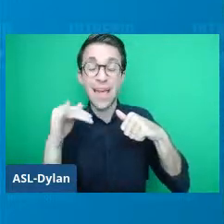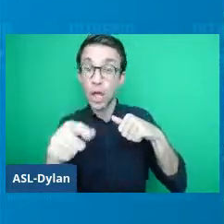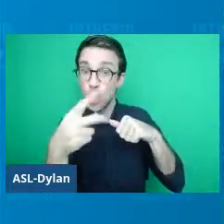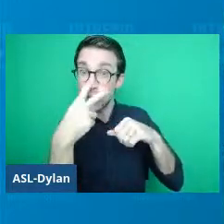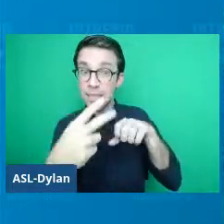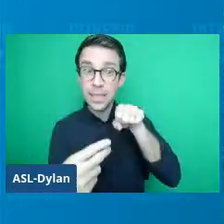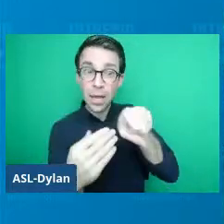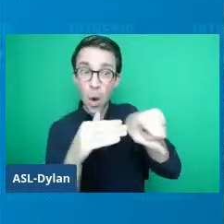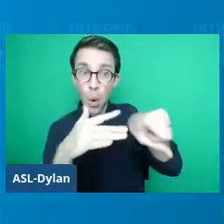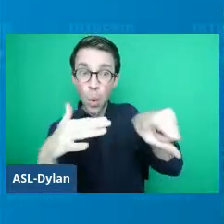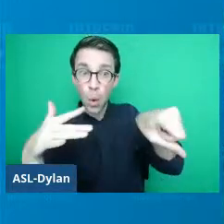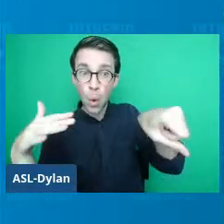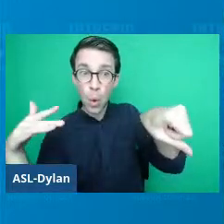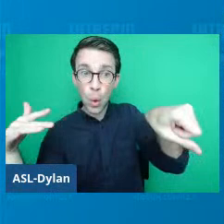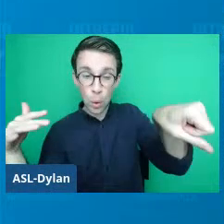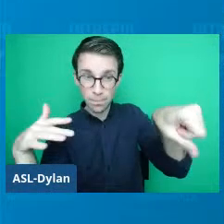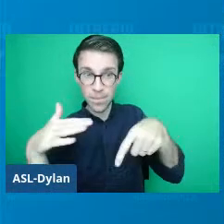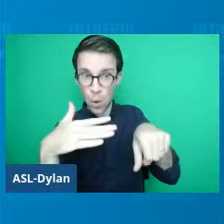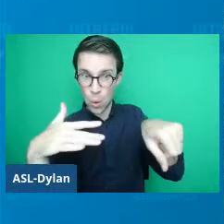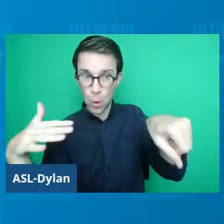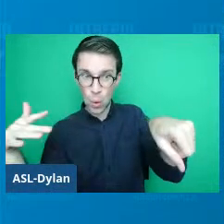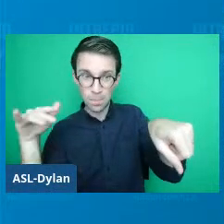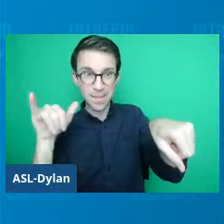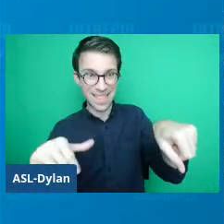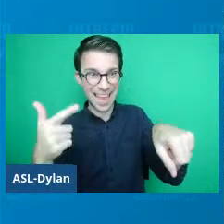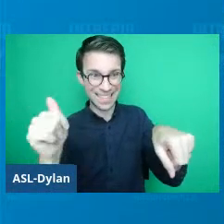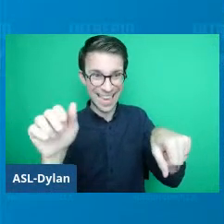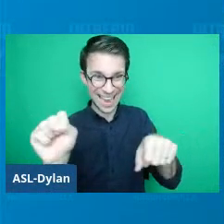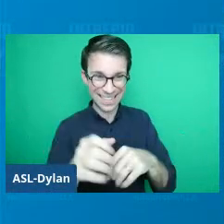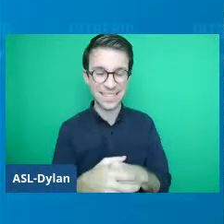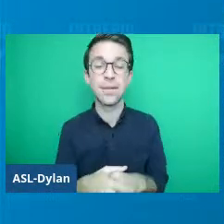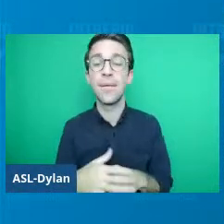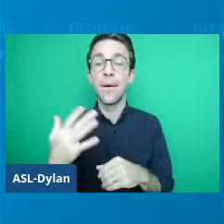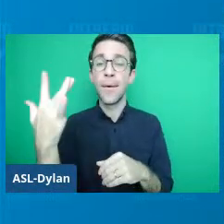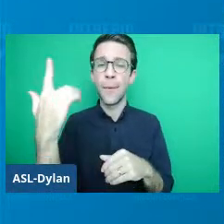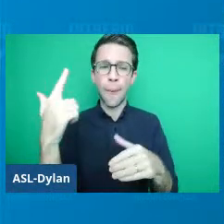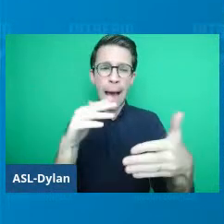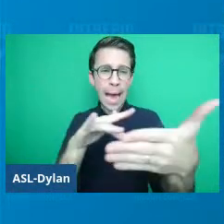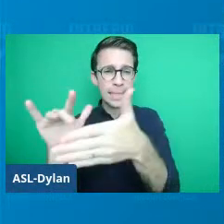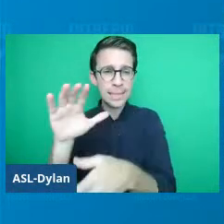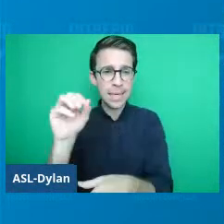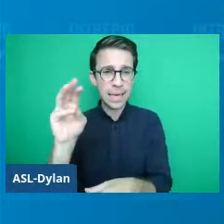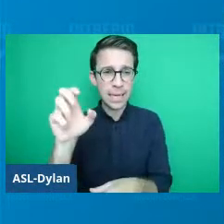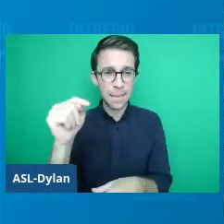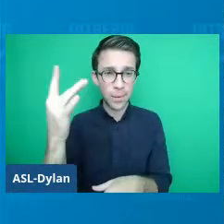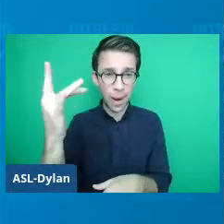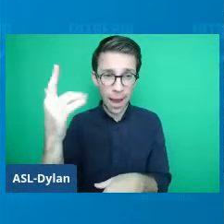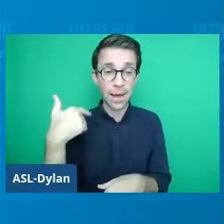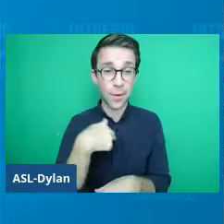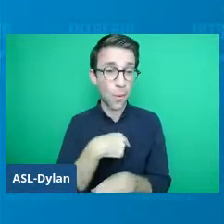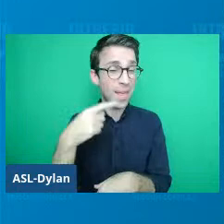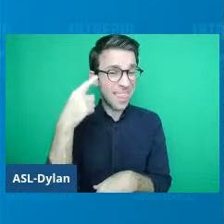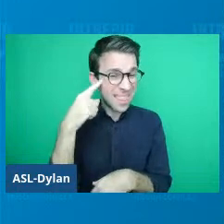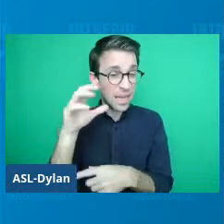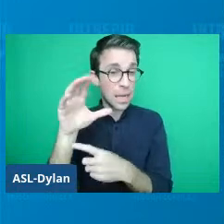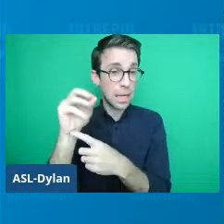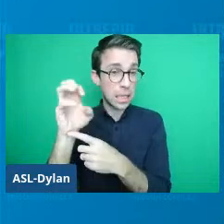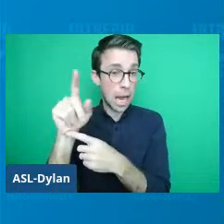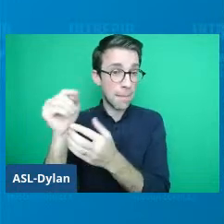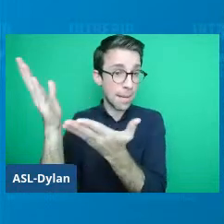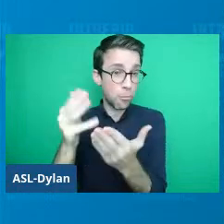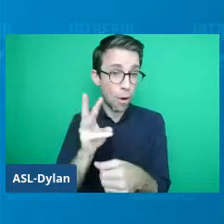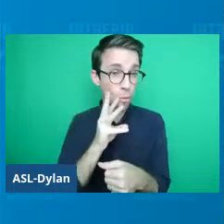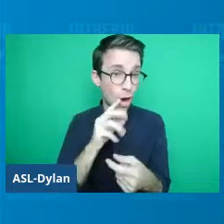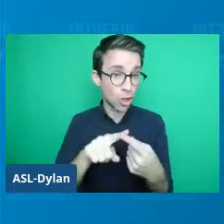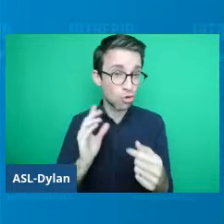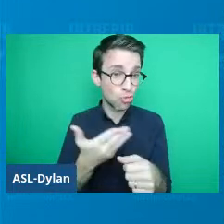night. One of the main reasons we study comets is because comets are suspected to have brought water to the planet Earth. And water, as